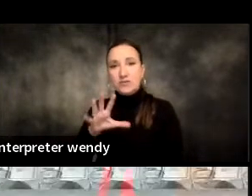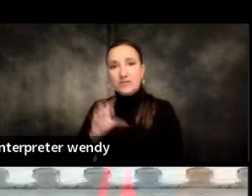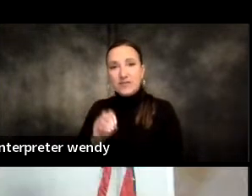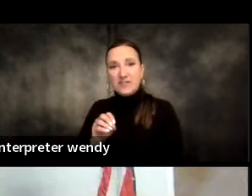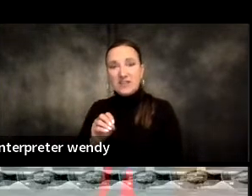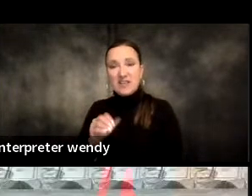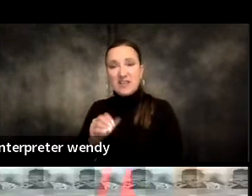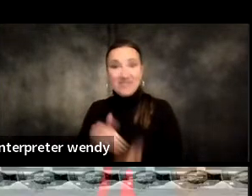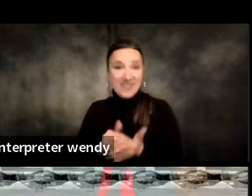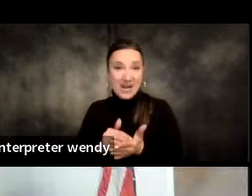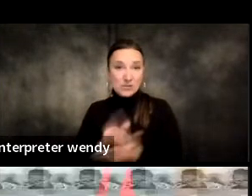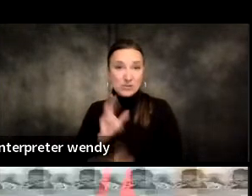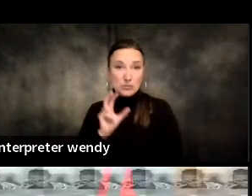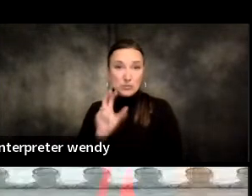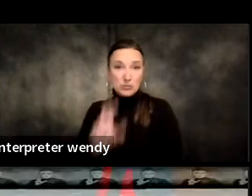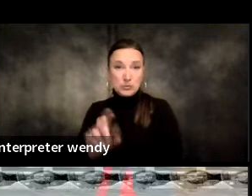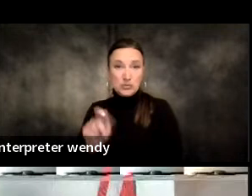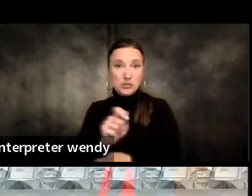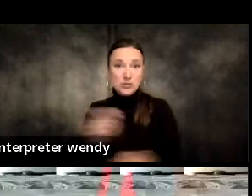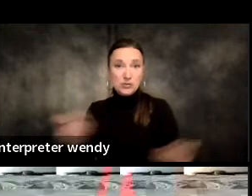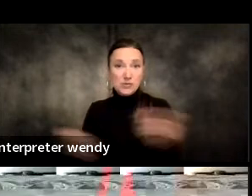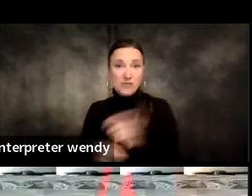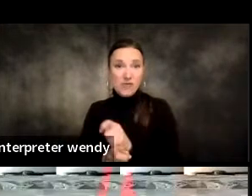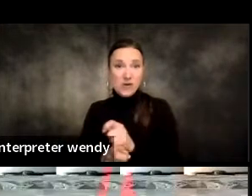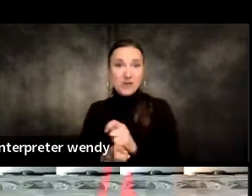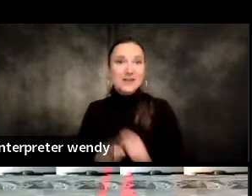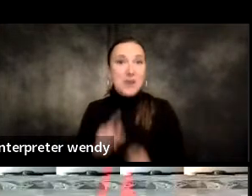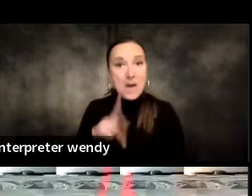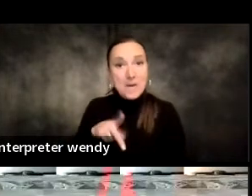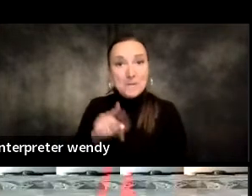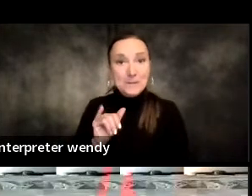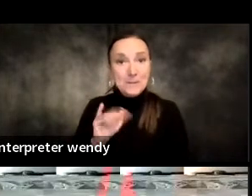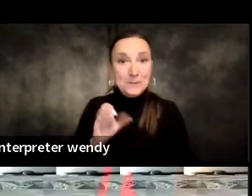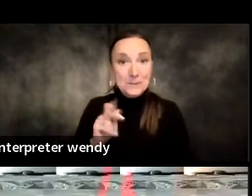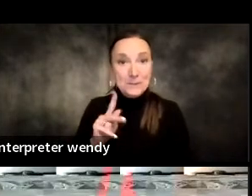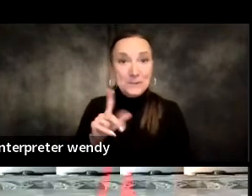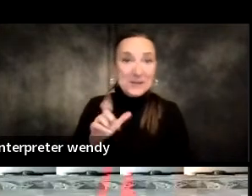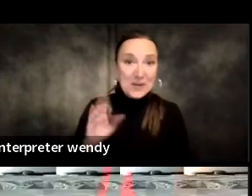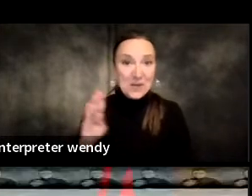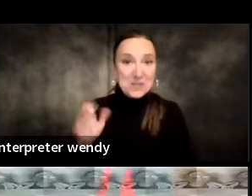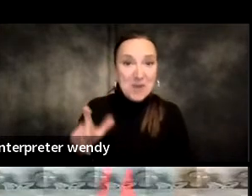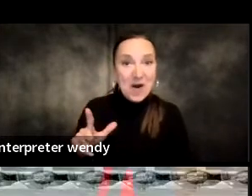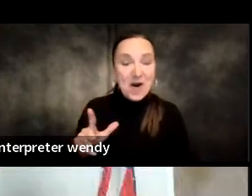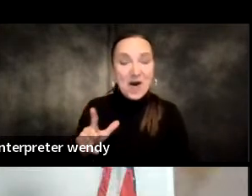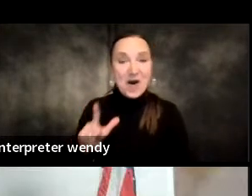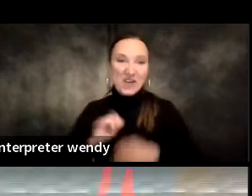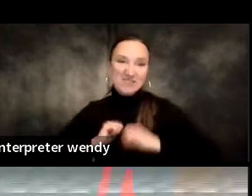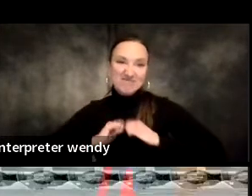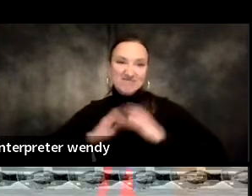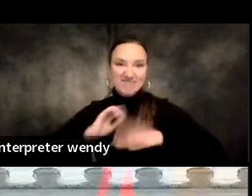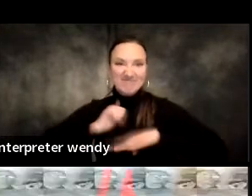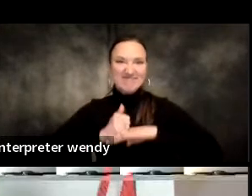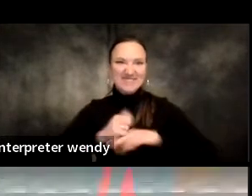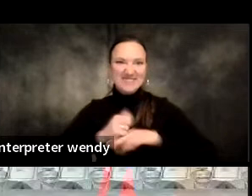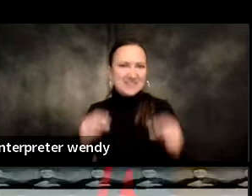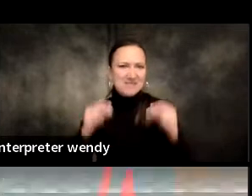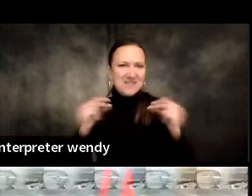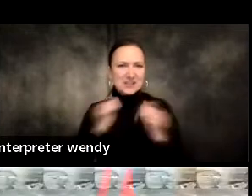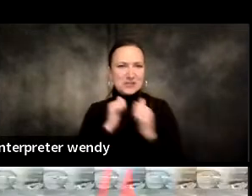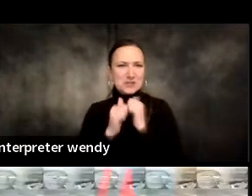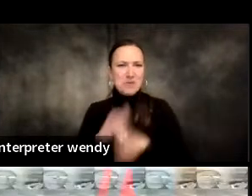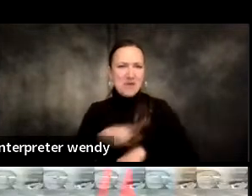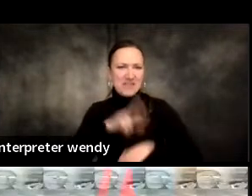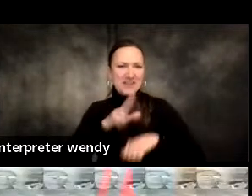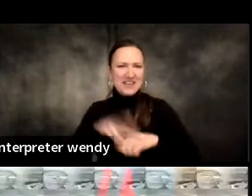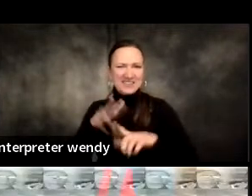to actually convert some sports to pickleball. Pickleball is the fastest growing sport in the nation. I know we hear a lot about